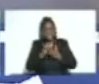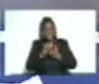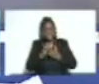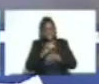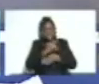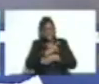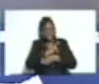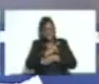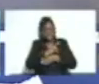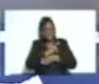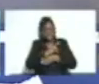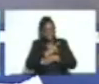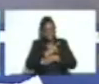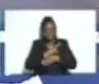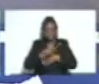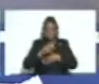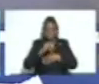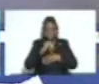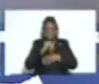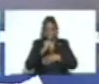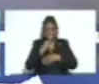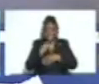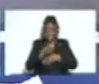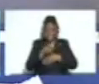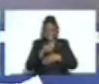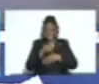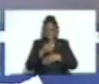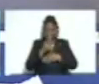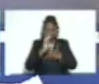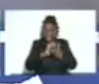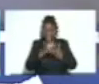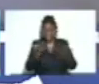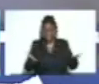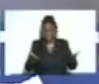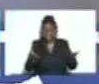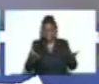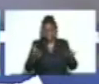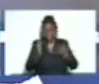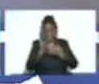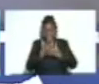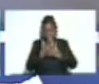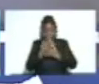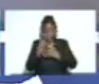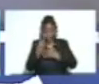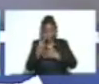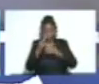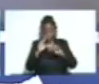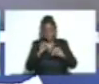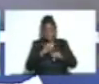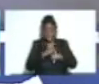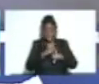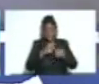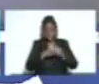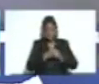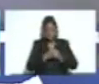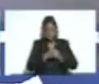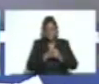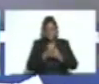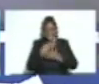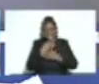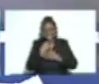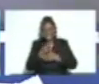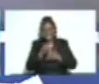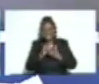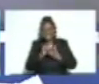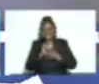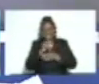DeSantis' comments suggested anything other than a close alliance between our two democratic nations. The chargé concluded that the